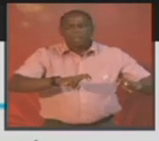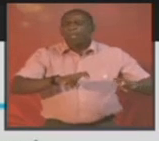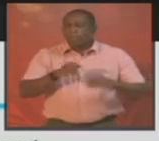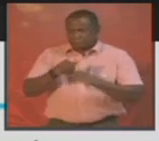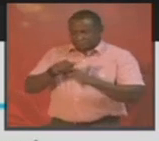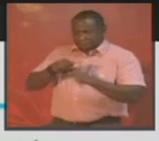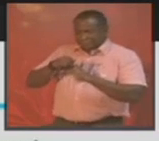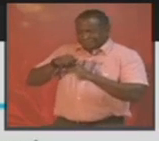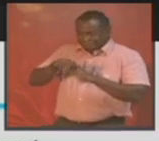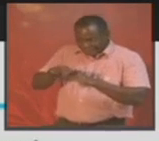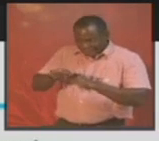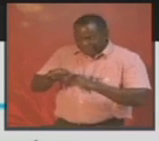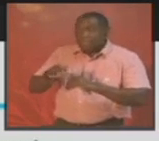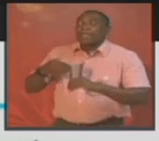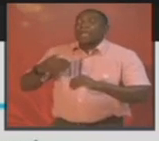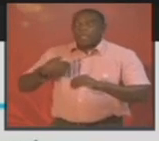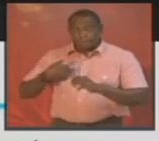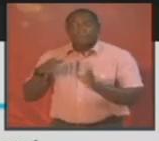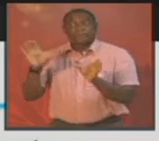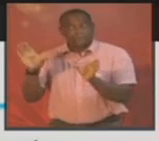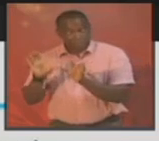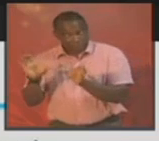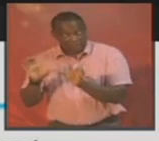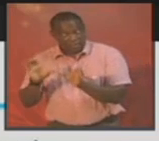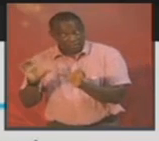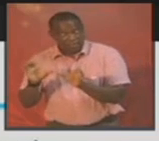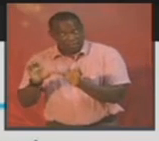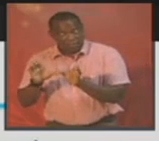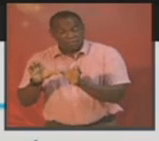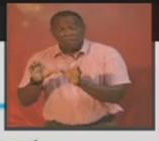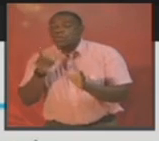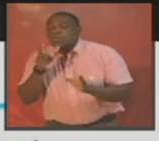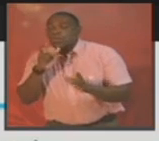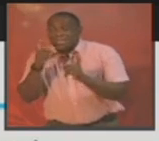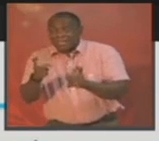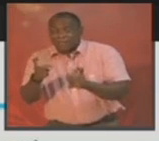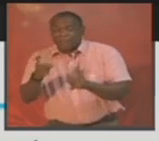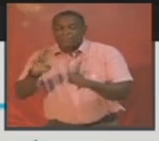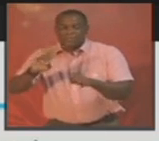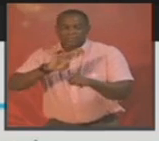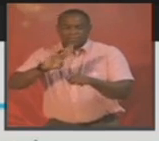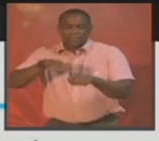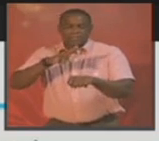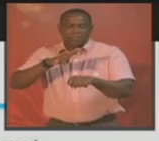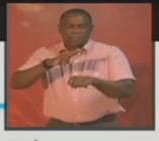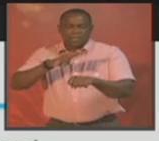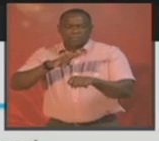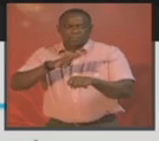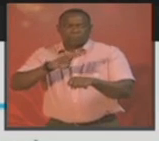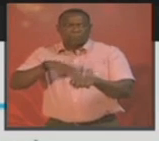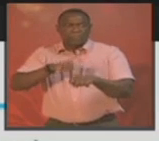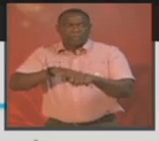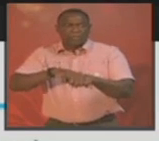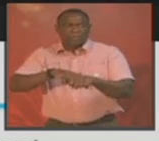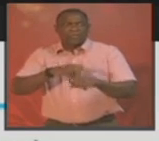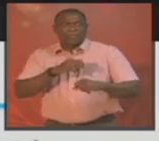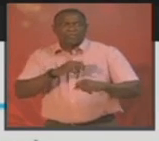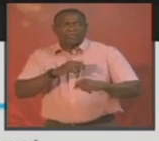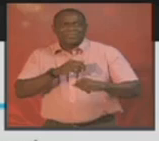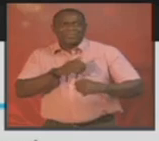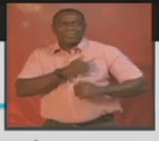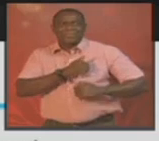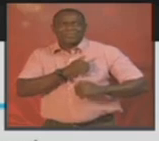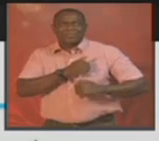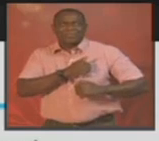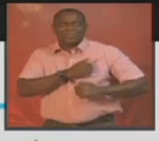by either the national authority, or in some cases, WHO may also issue those batch release certificates, which are